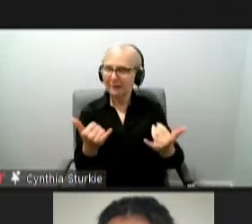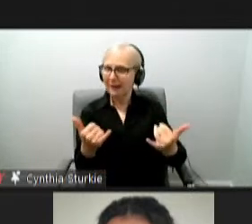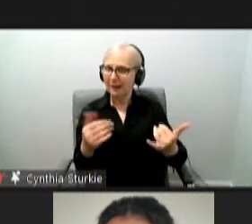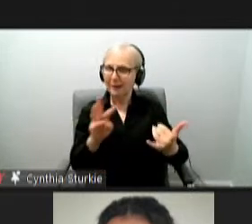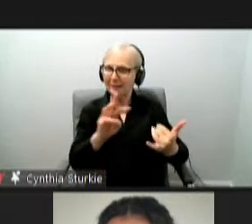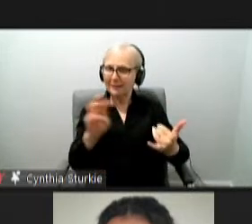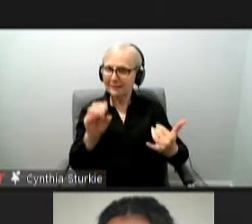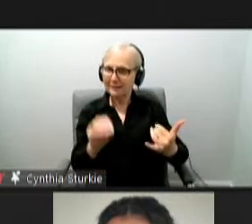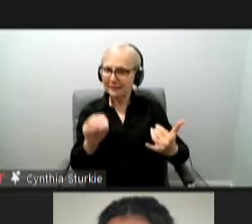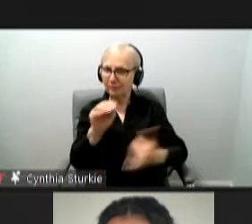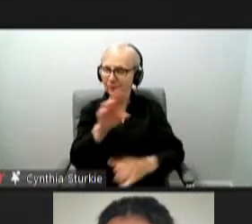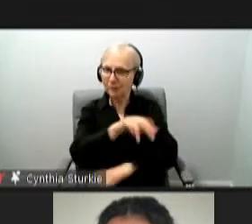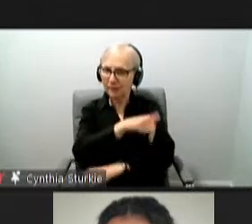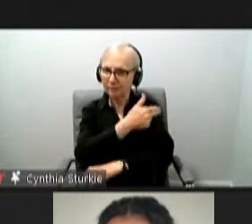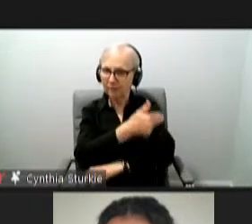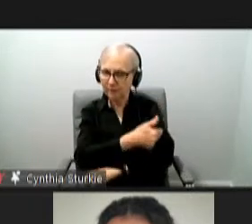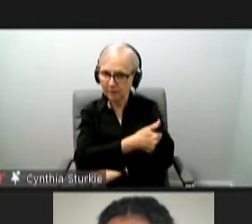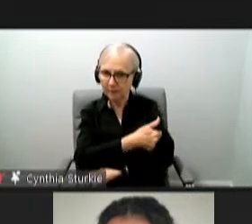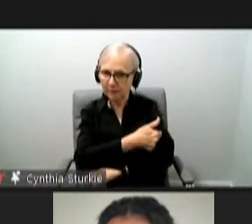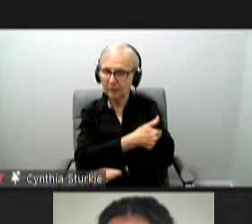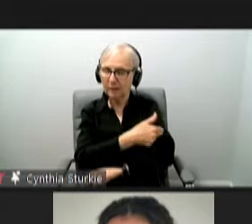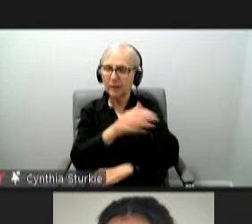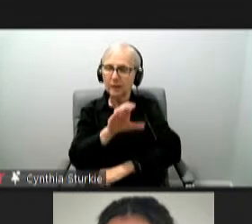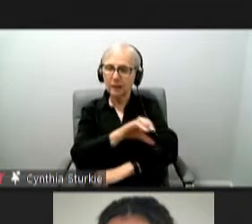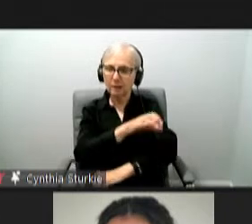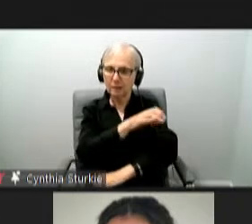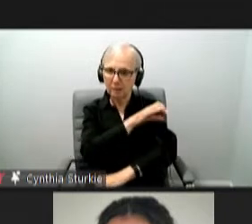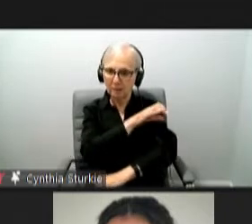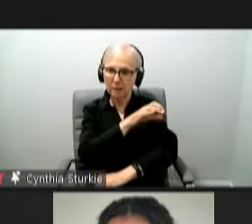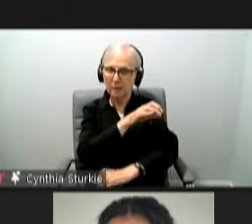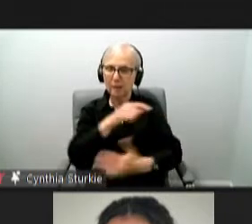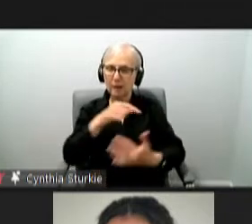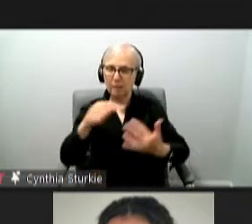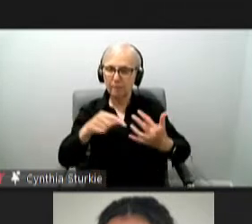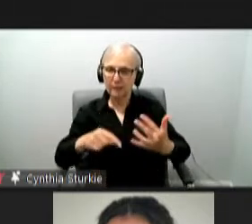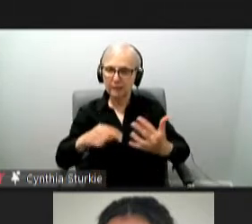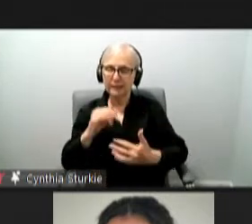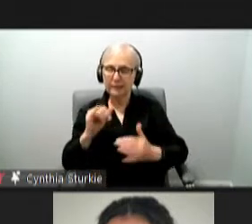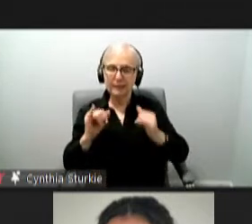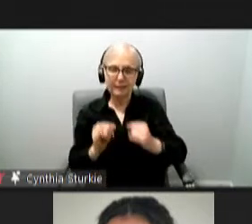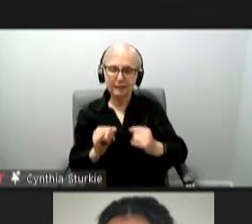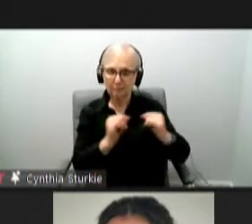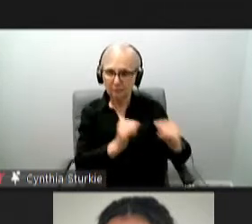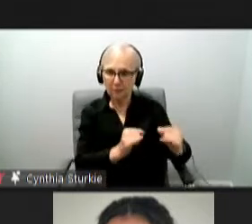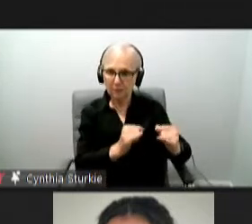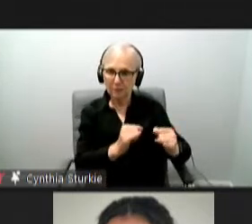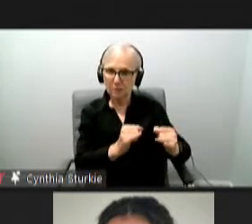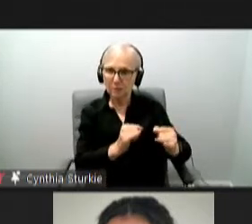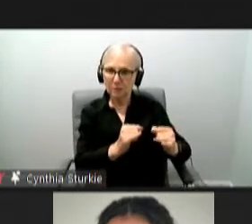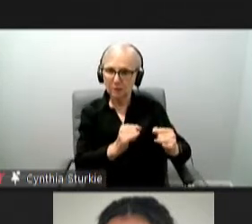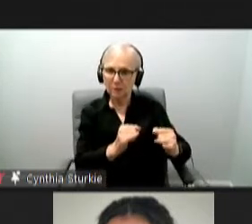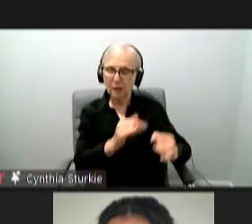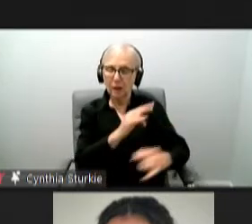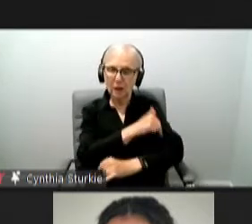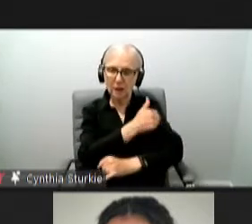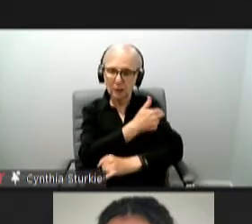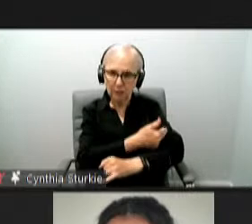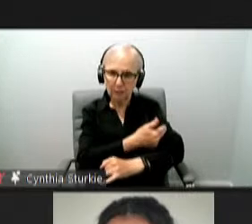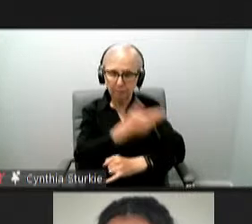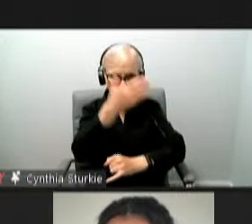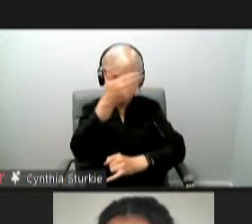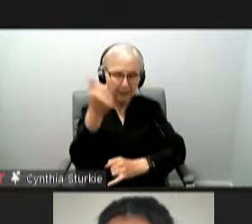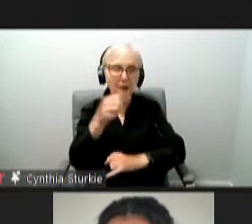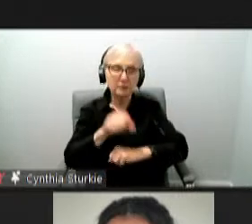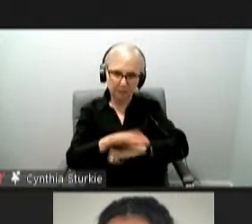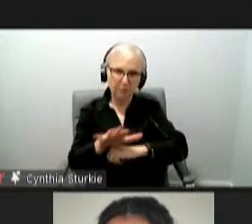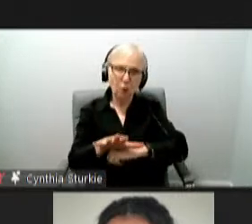of hospitalizations that are occurring in Colorado are among individuals that are hospitalized due to their